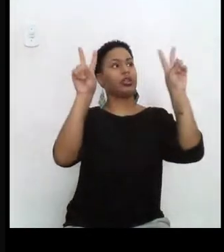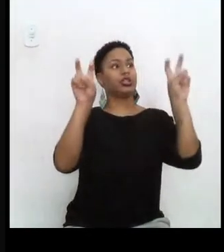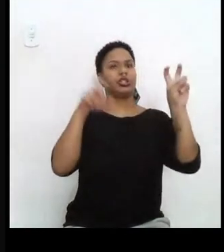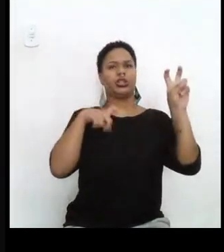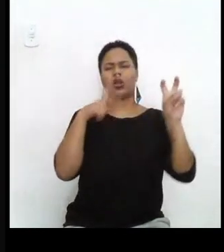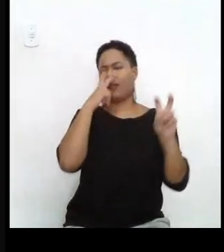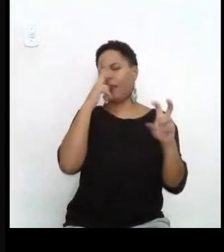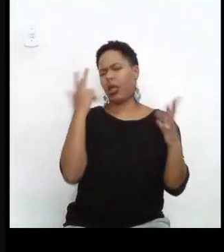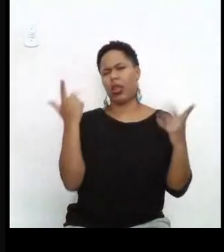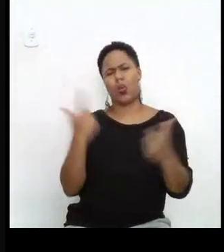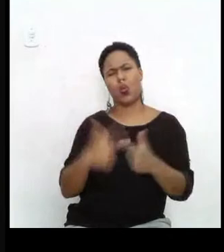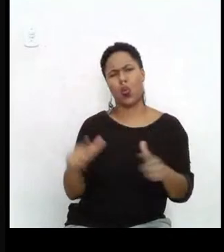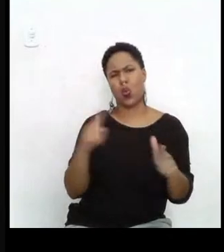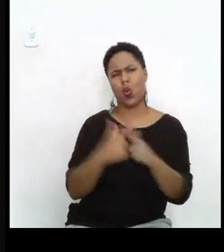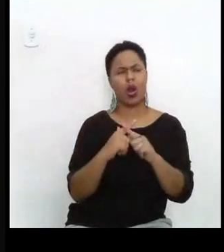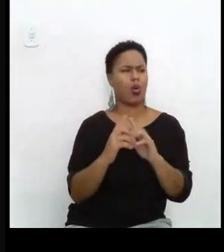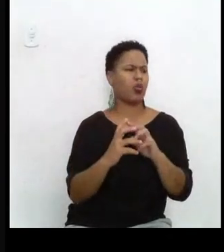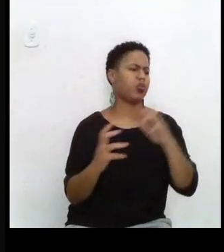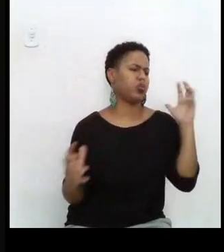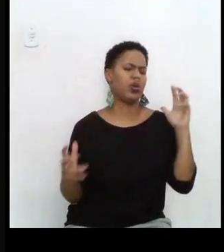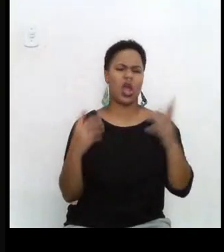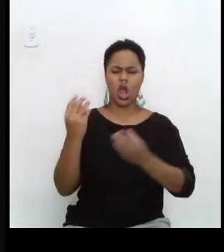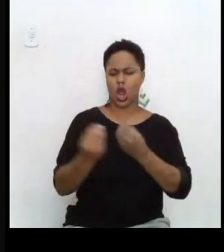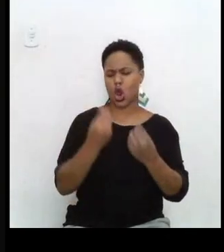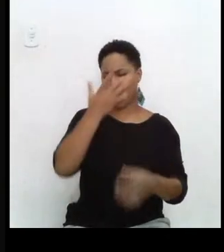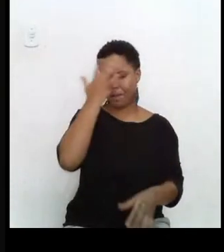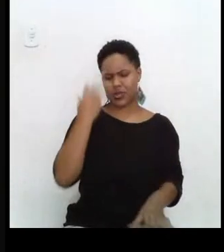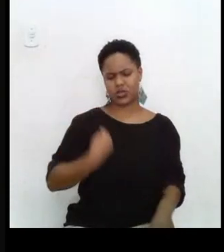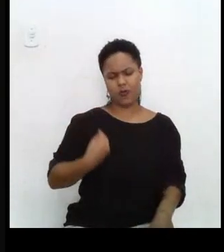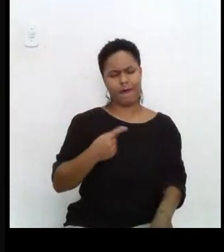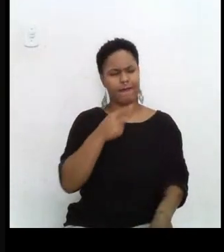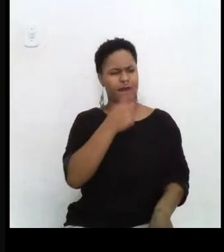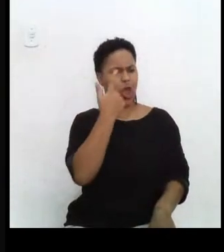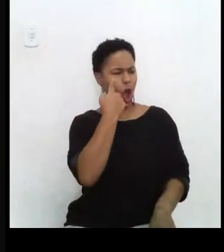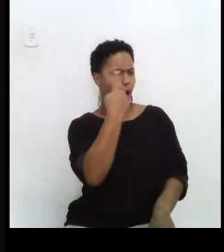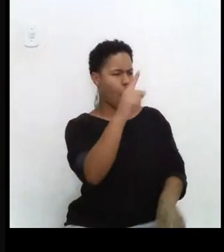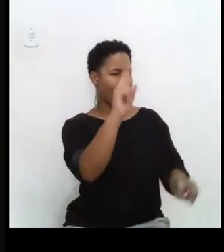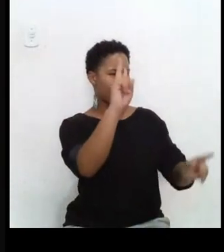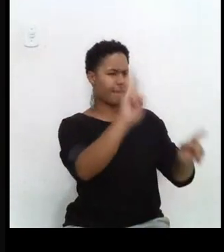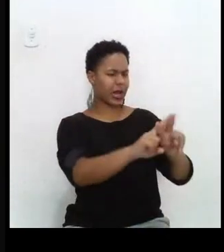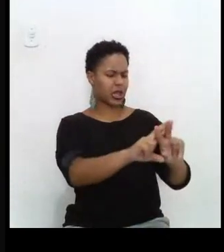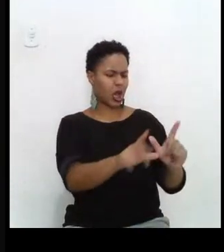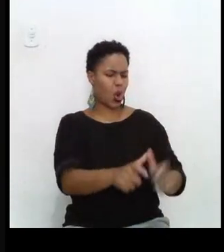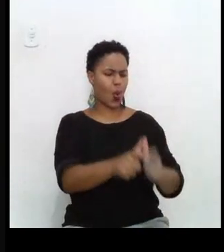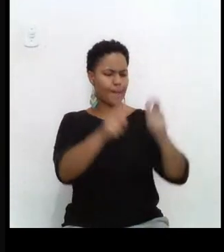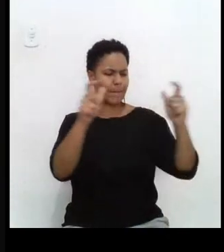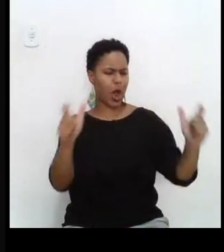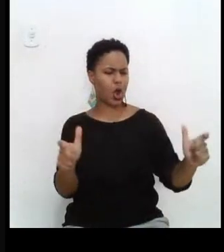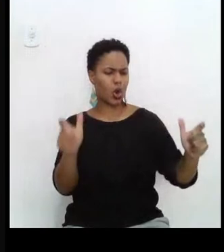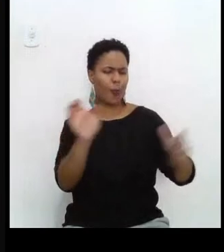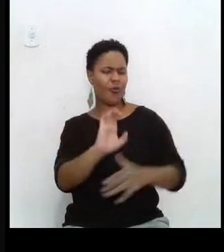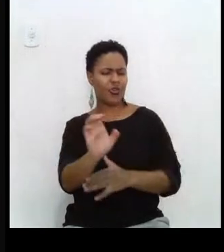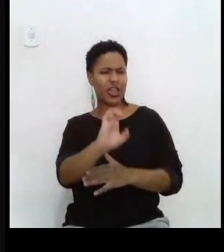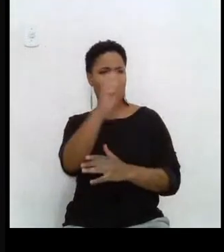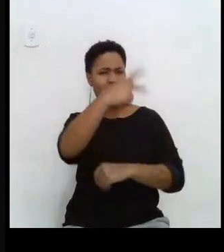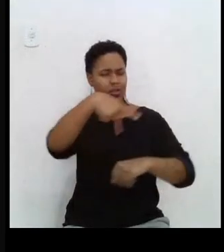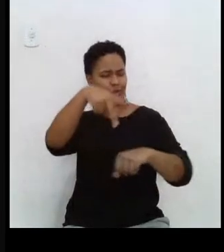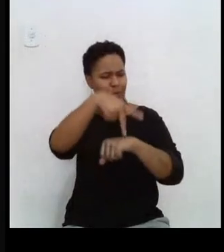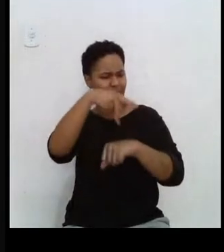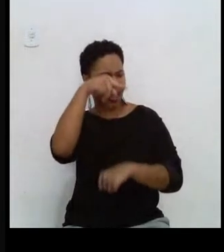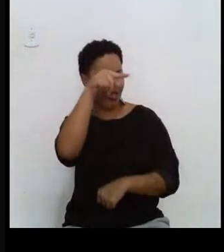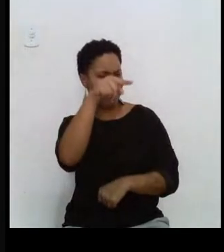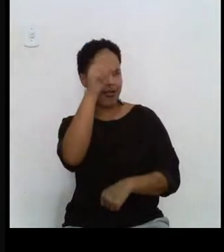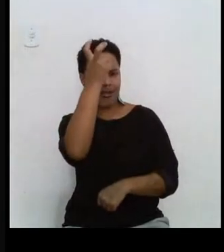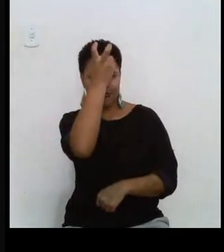the rest of the best e no grupo gay Bom dia dessas ao o acabamento